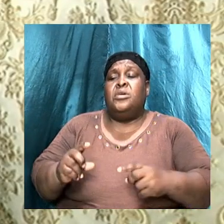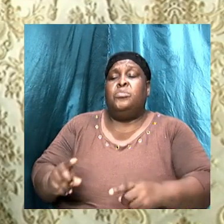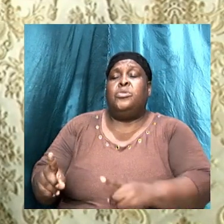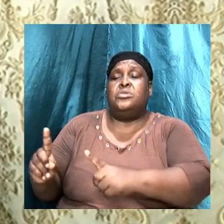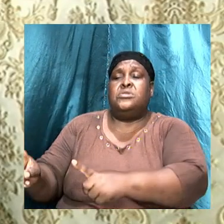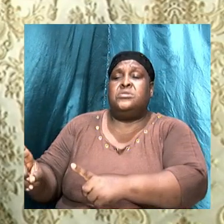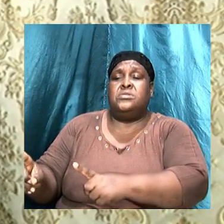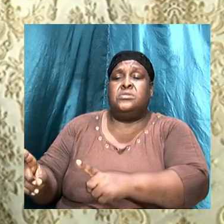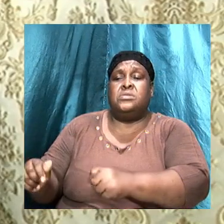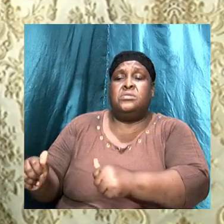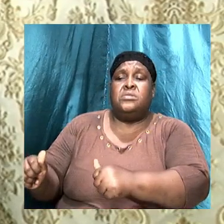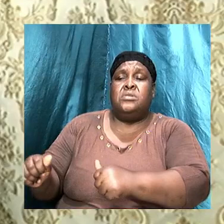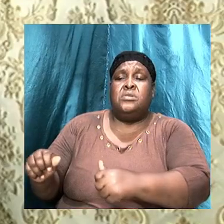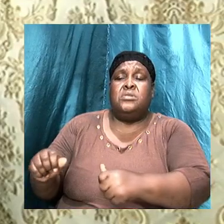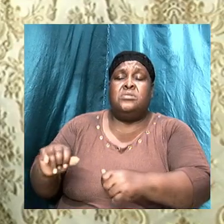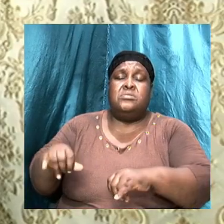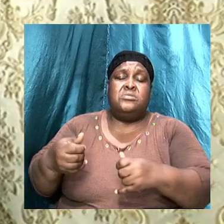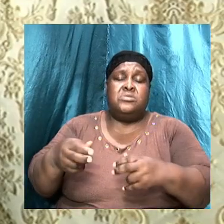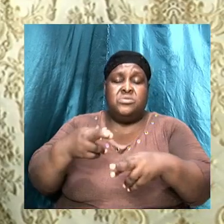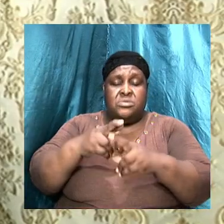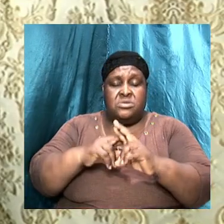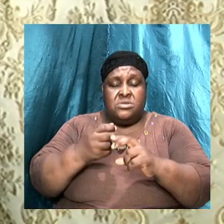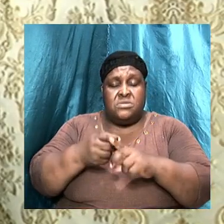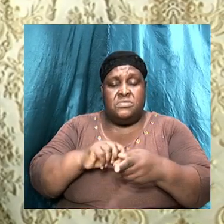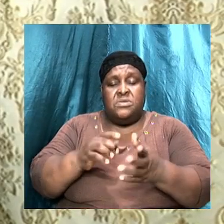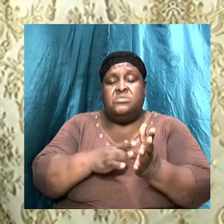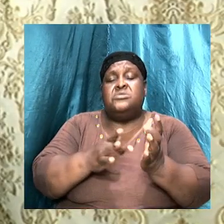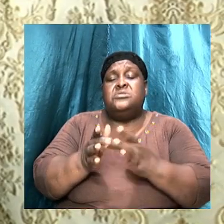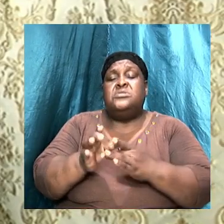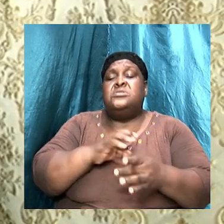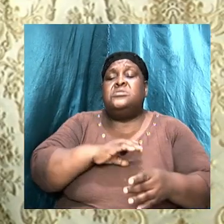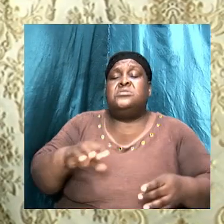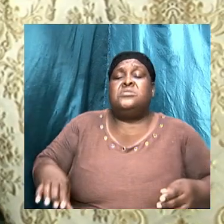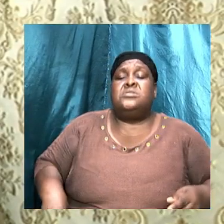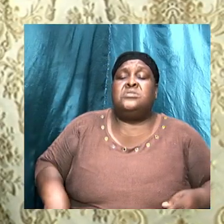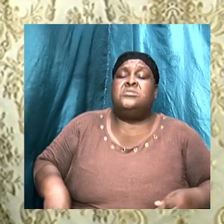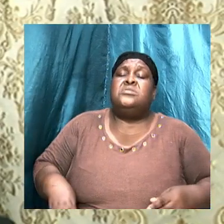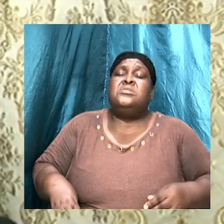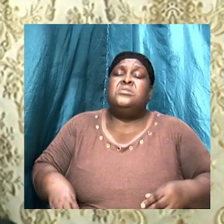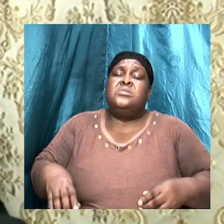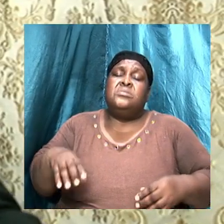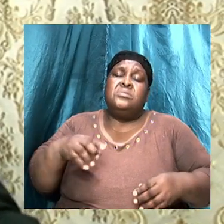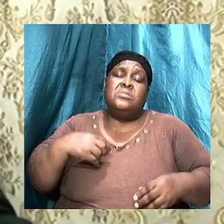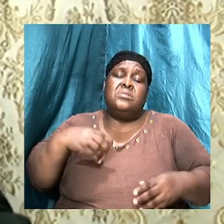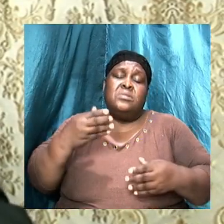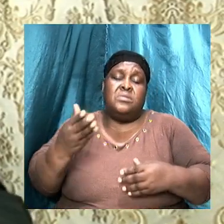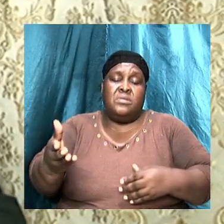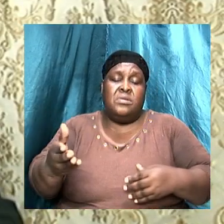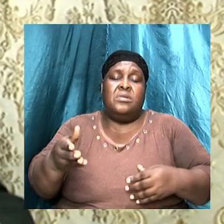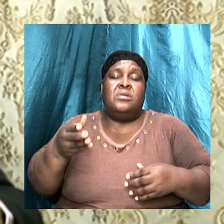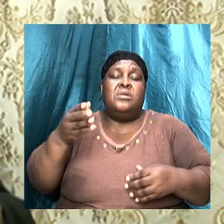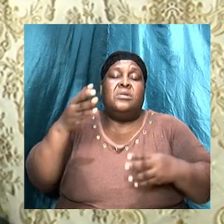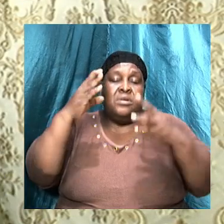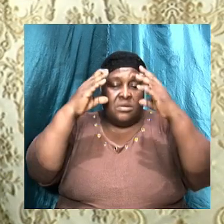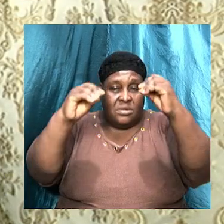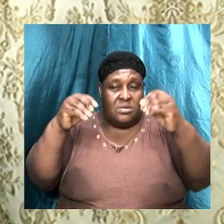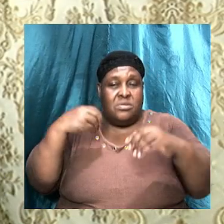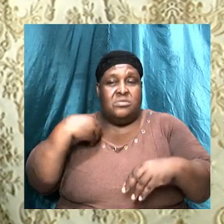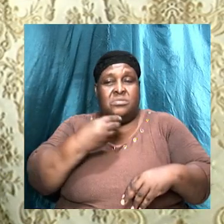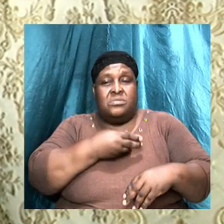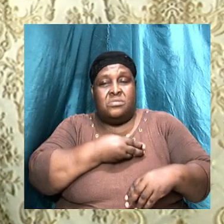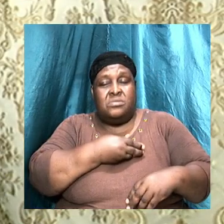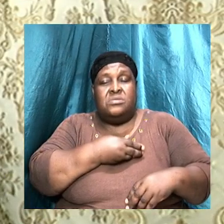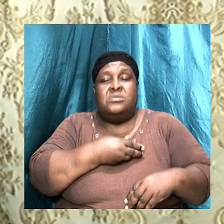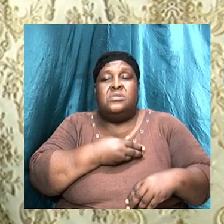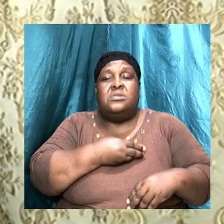And just as they received it from Jesus Christ, you know, they gave it to us. And just as we receive it, you know, that is what we intend to